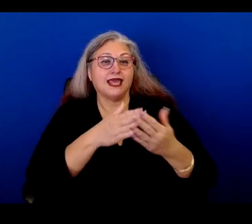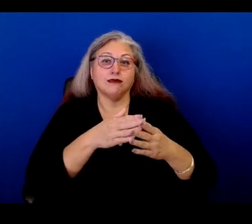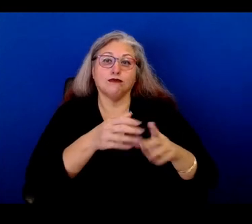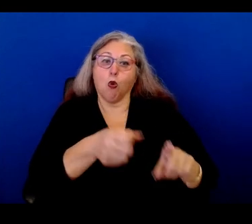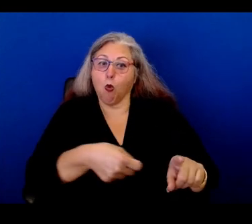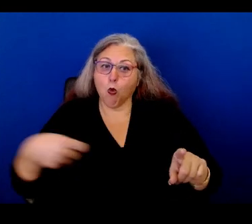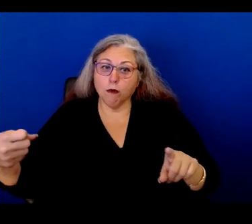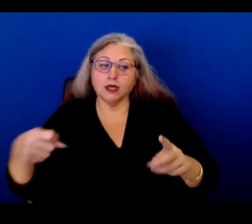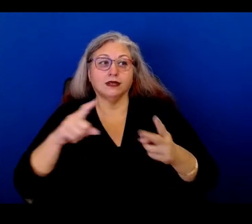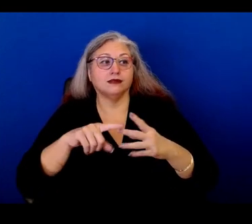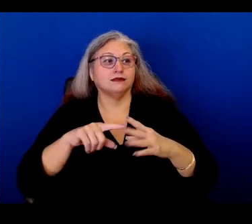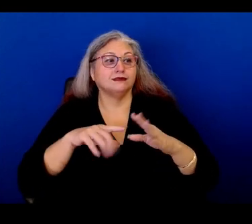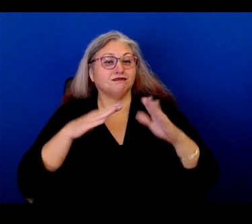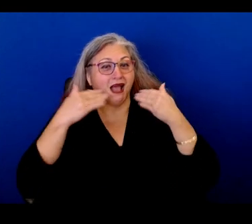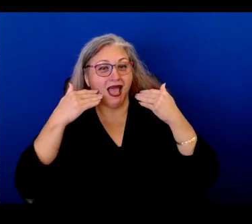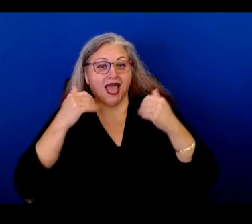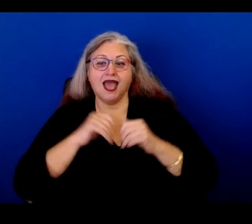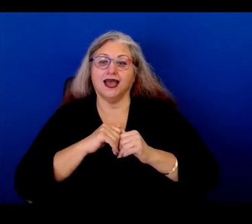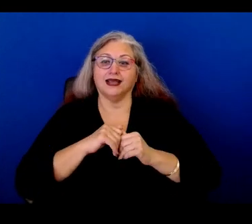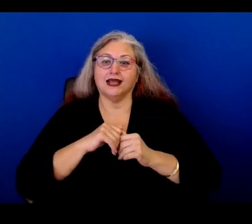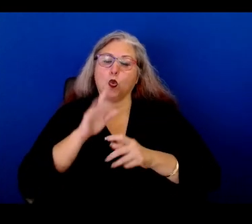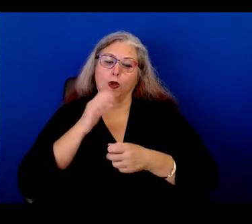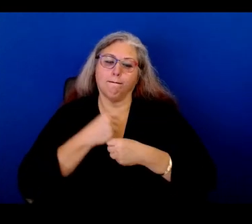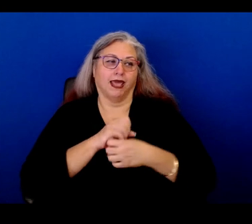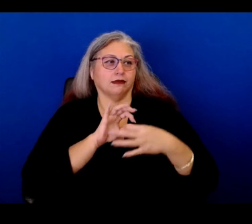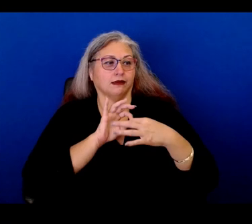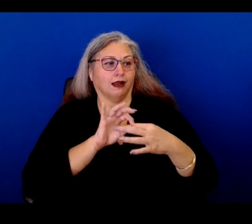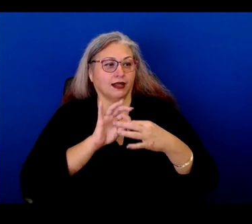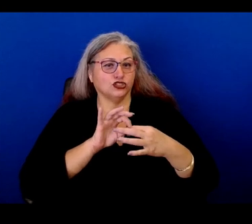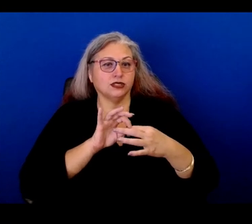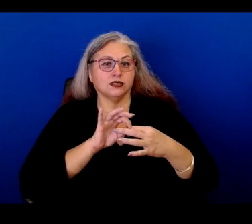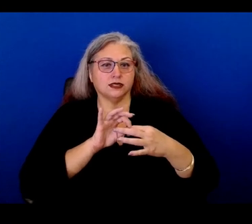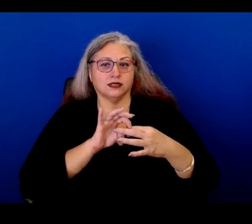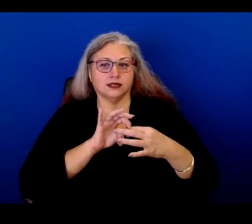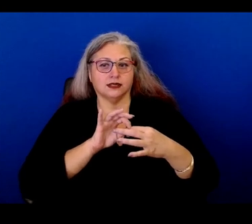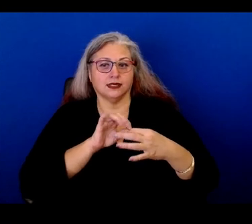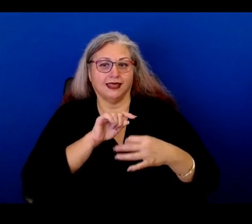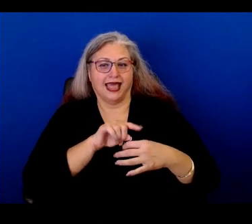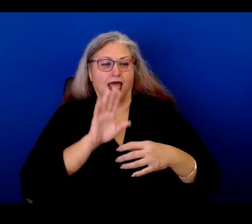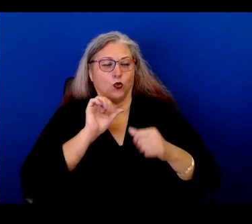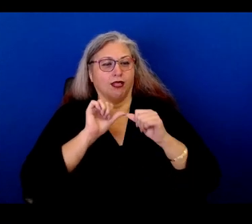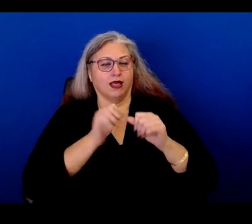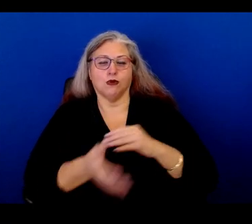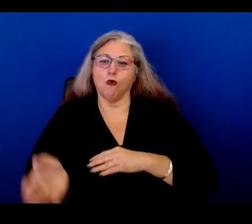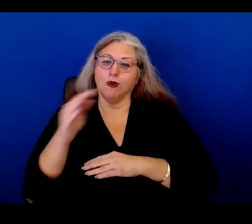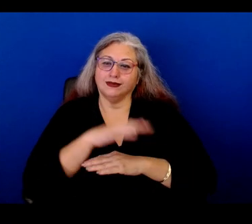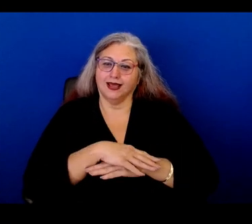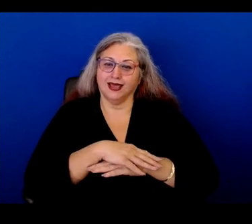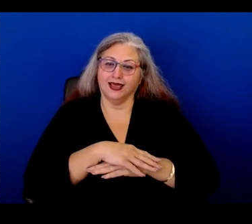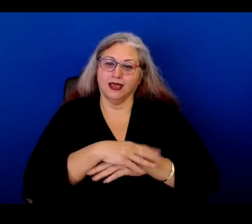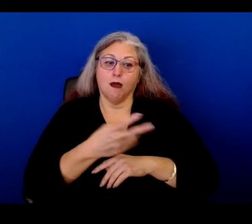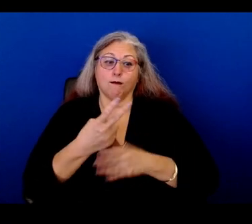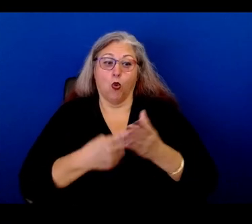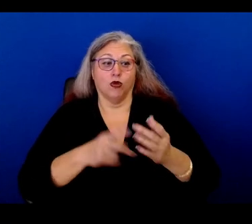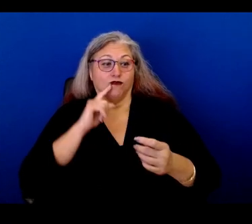or opening the door. It forms a connection that then goes on throughout the day, both in